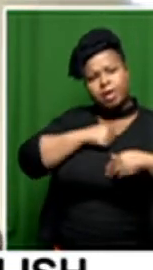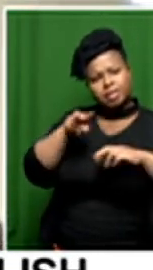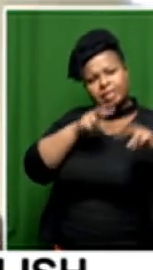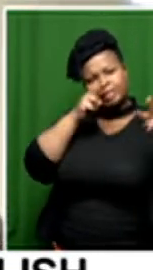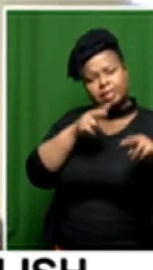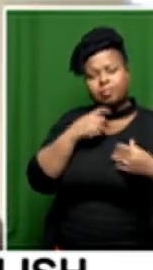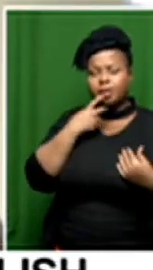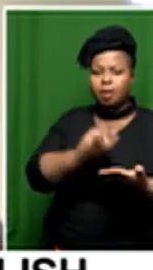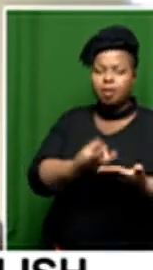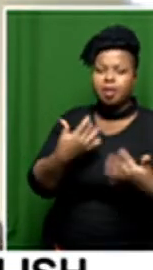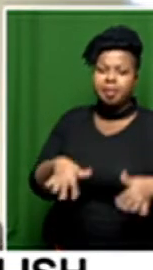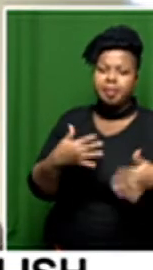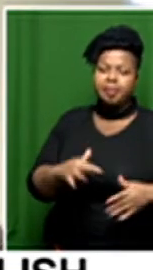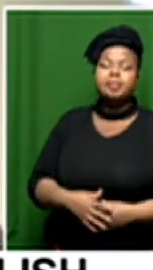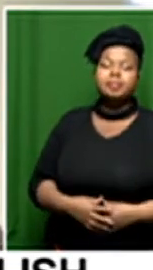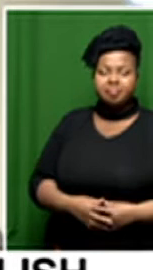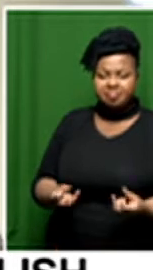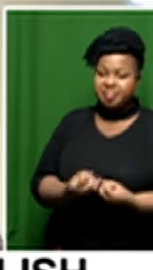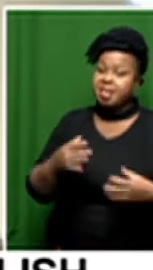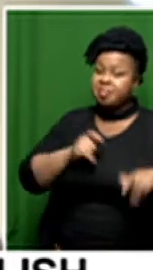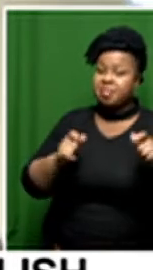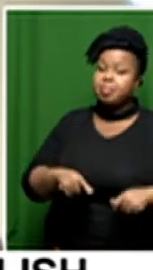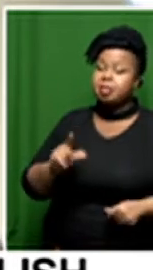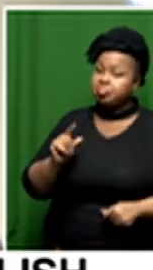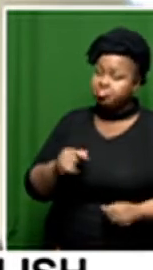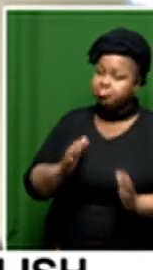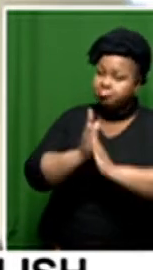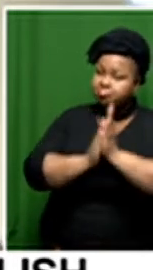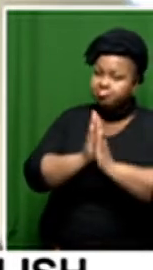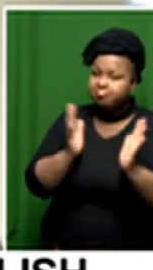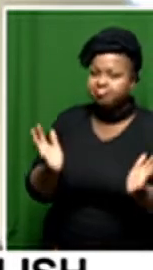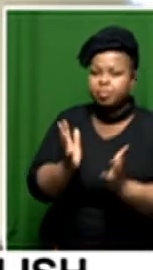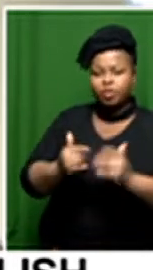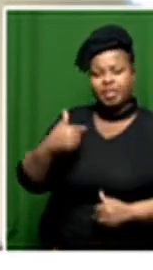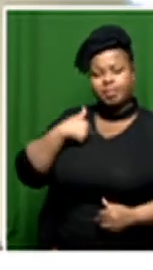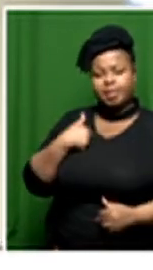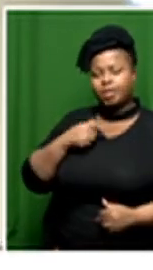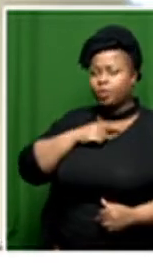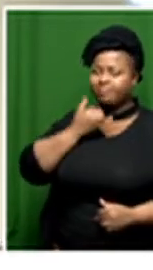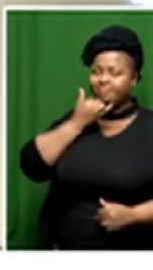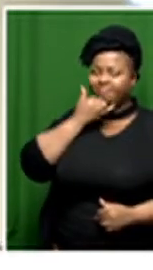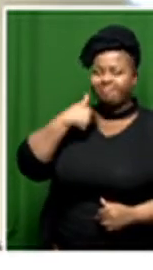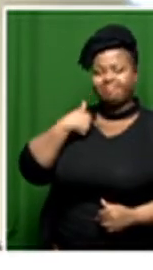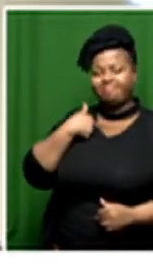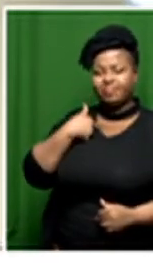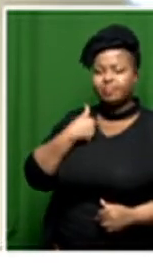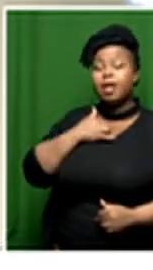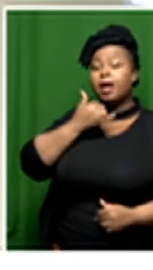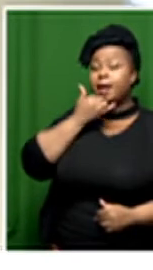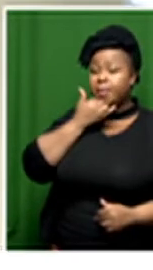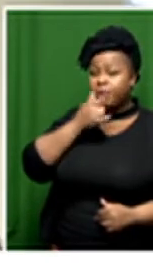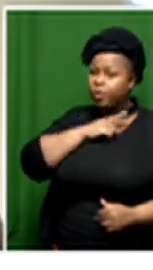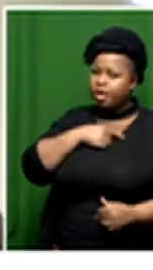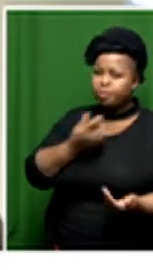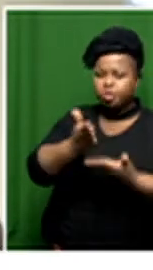So, a lot of people have been encouraging and just like overall happy for me, and I'm just glad I